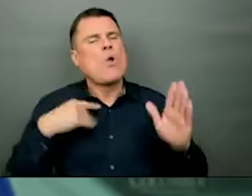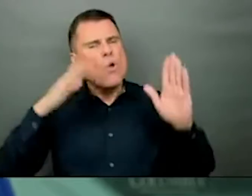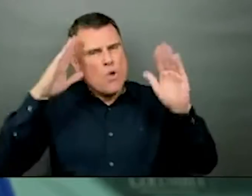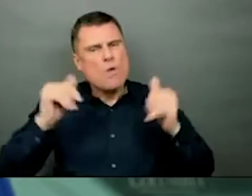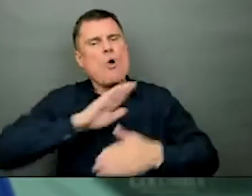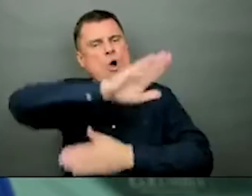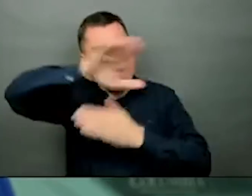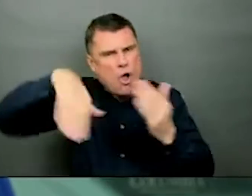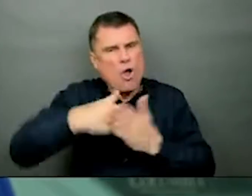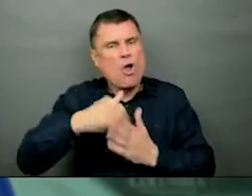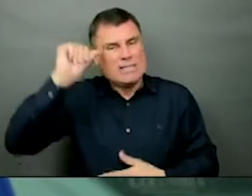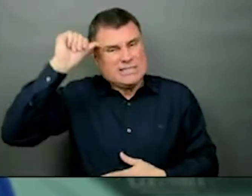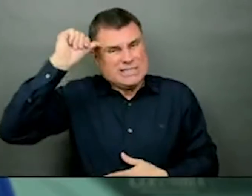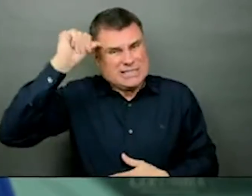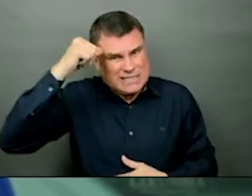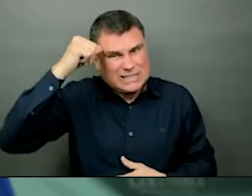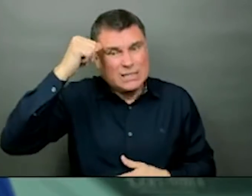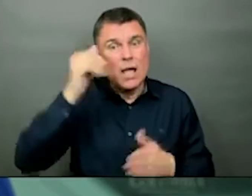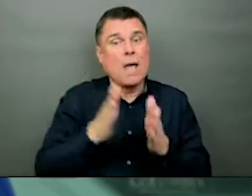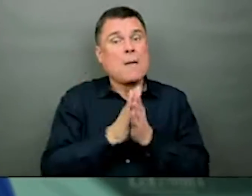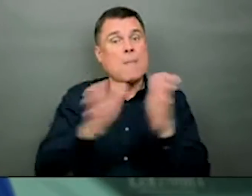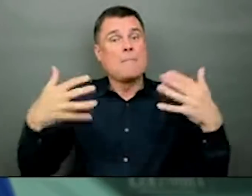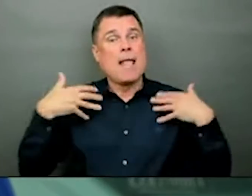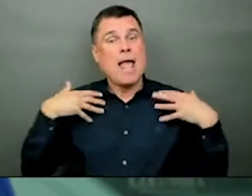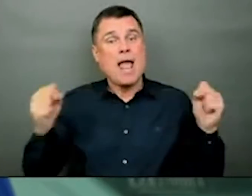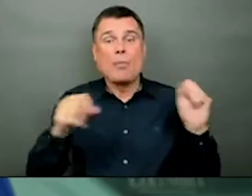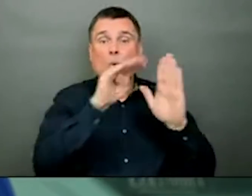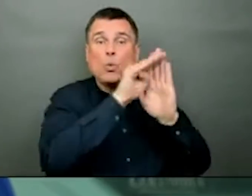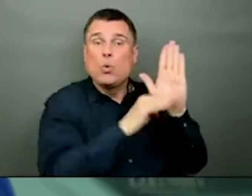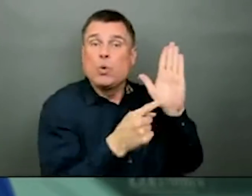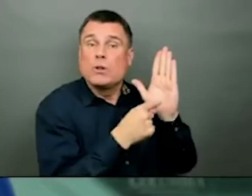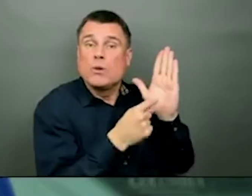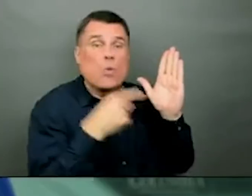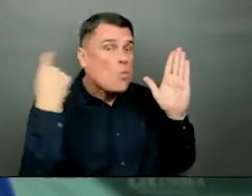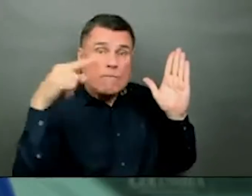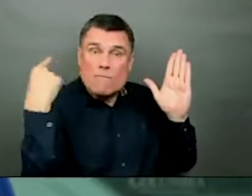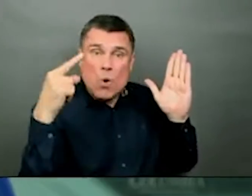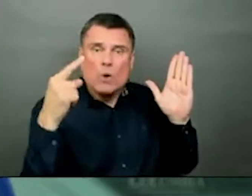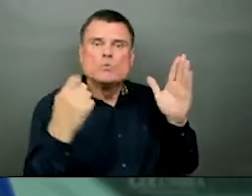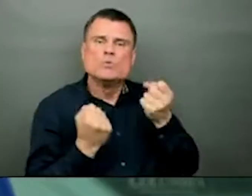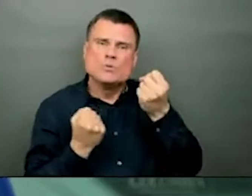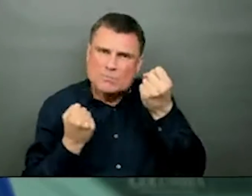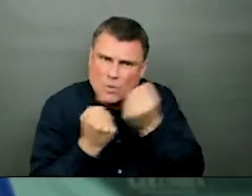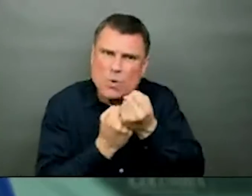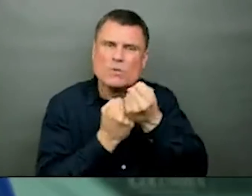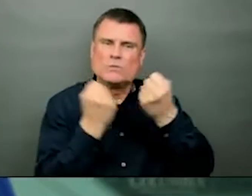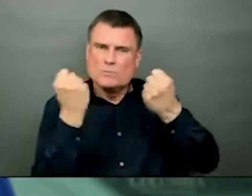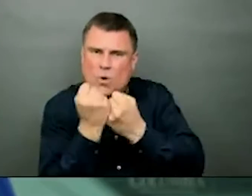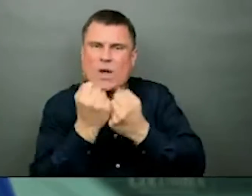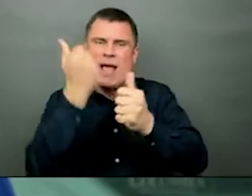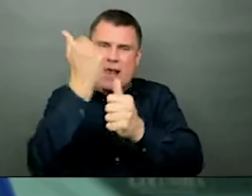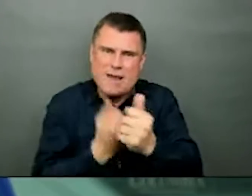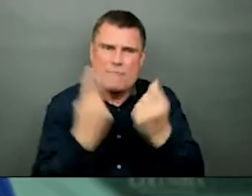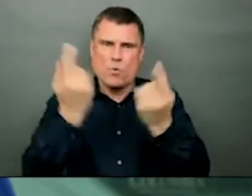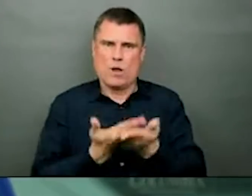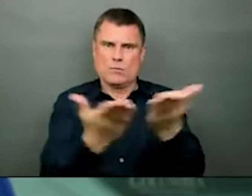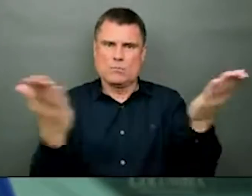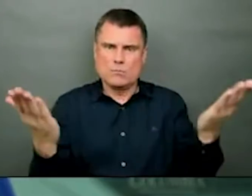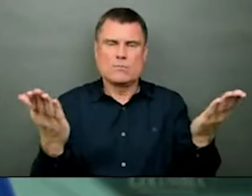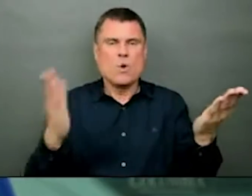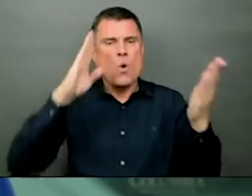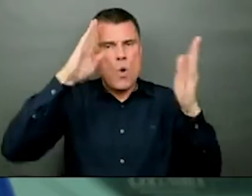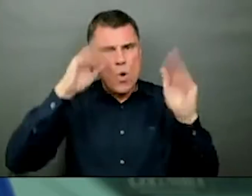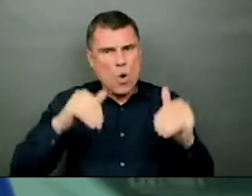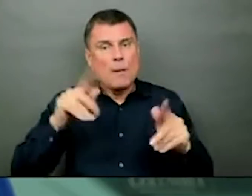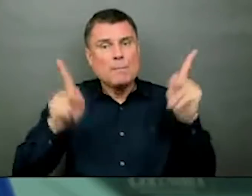keep people healthy, I don't see evidence that people look at a picture like that and they say, oh, well, I should not follow the